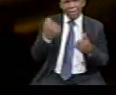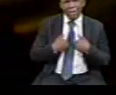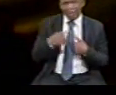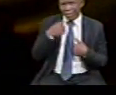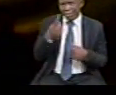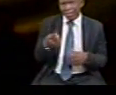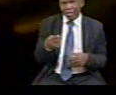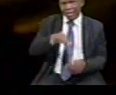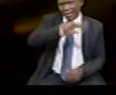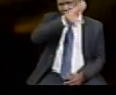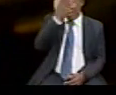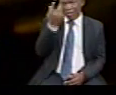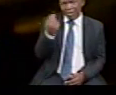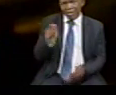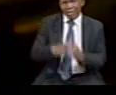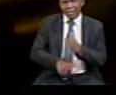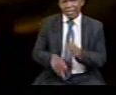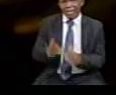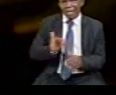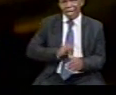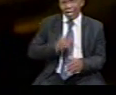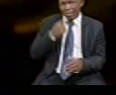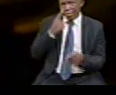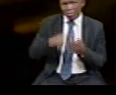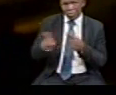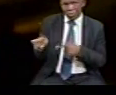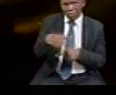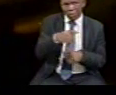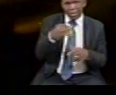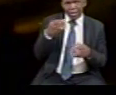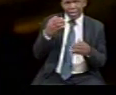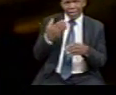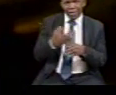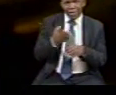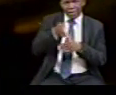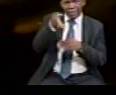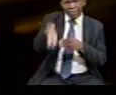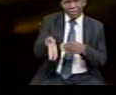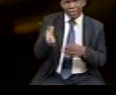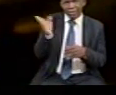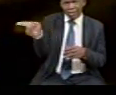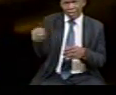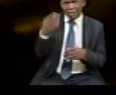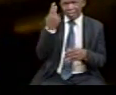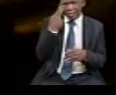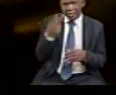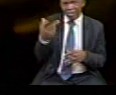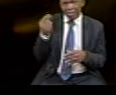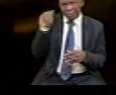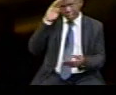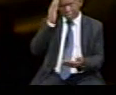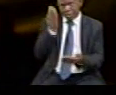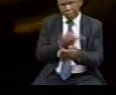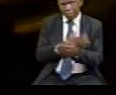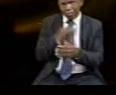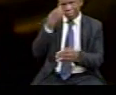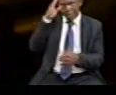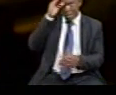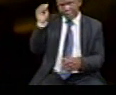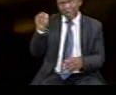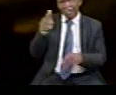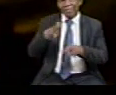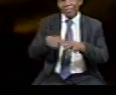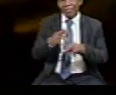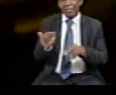said, nevertheless, I say unto you, hereafter shall ye see the Son of Man sitting on the right hand